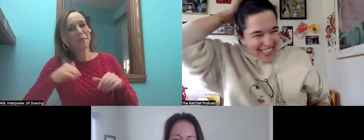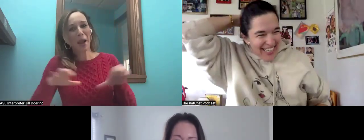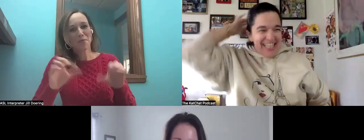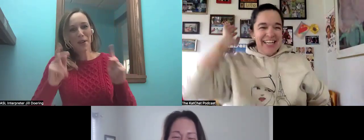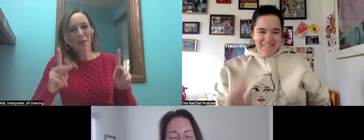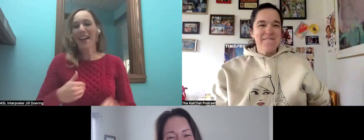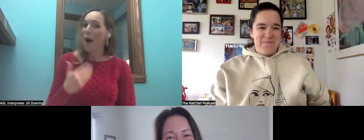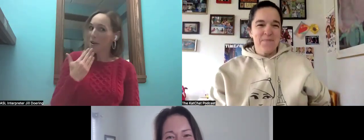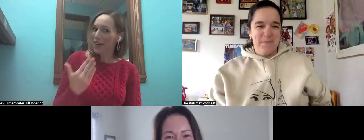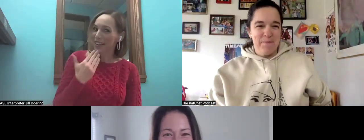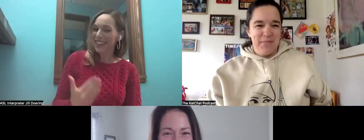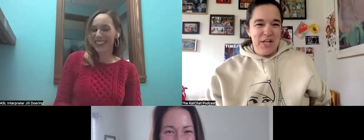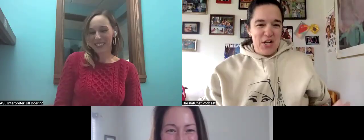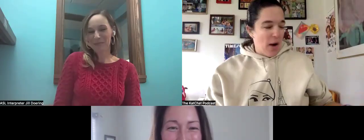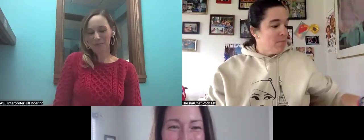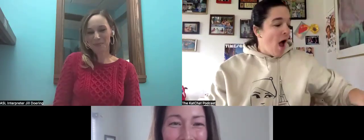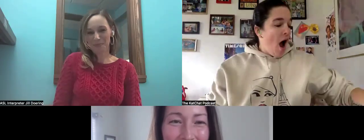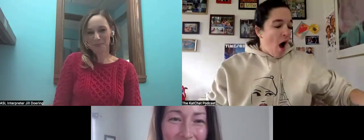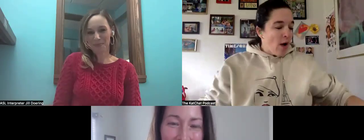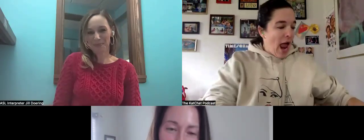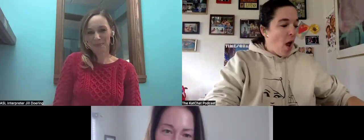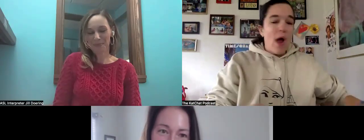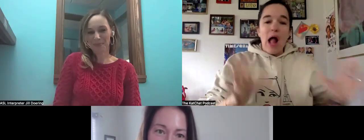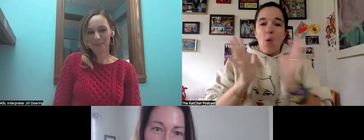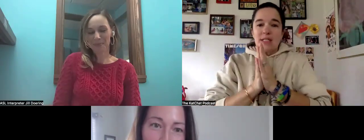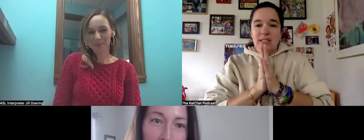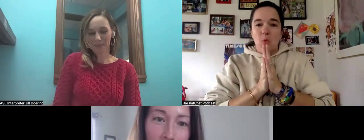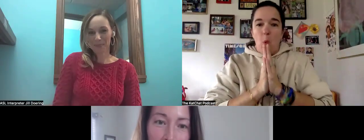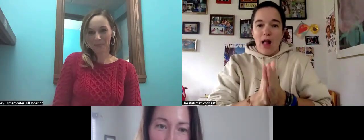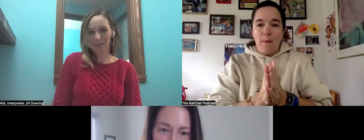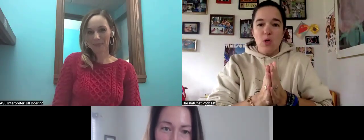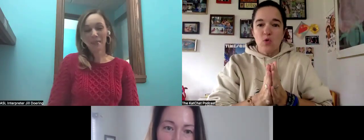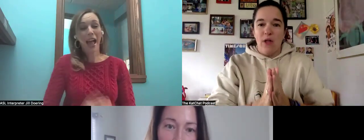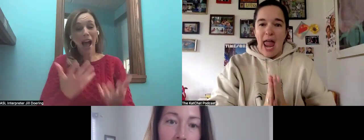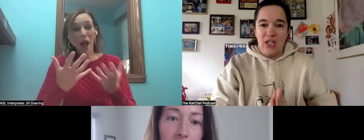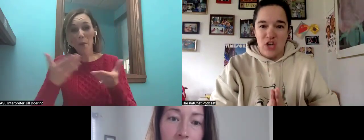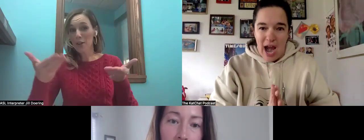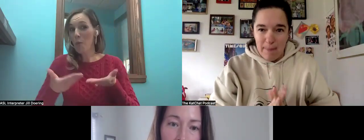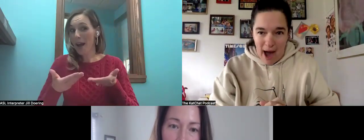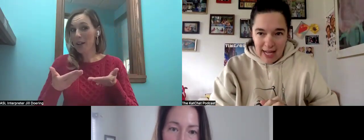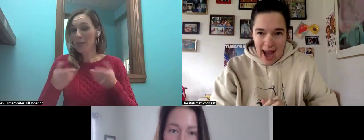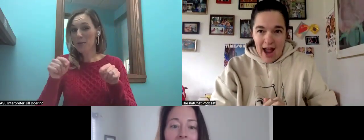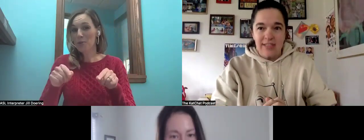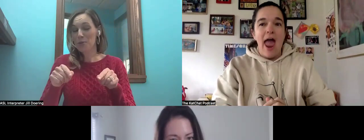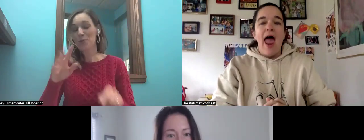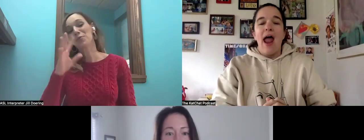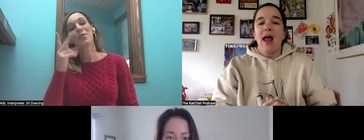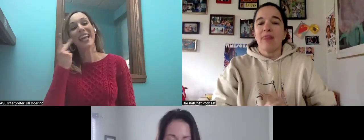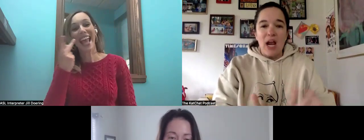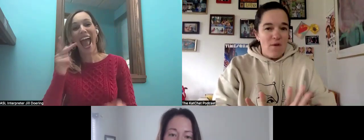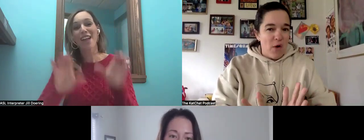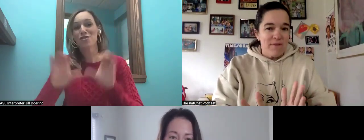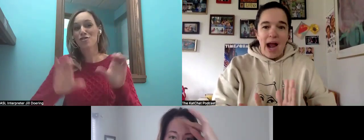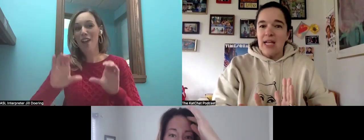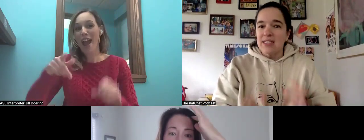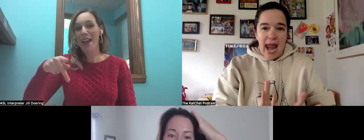Good, good. Good. Okay, well, I wanted to welcome you to the Cat Chat podcast. And